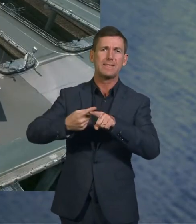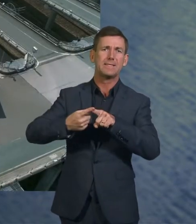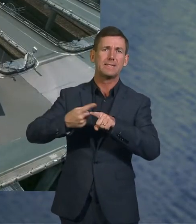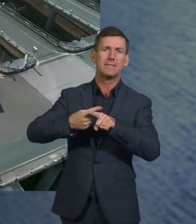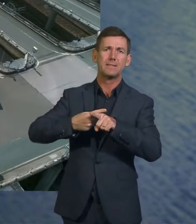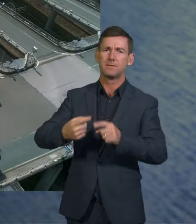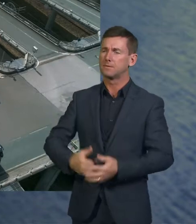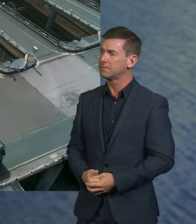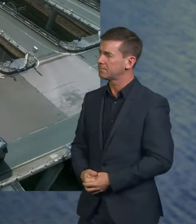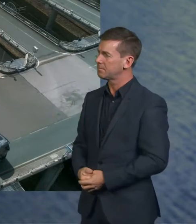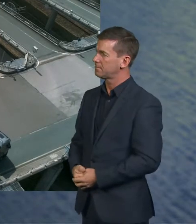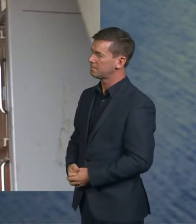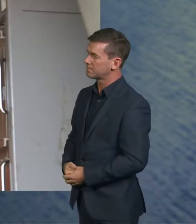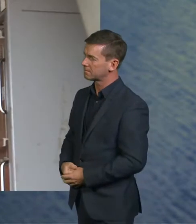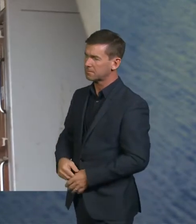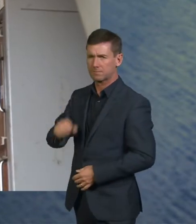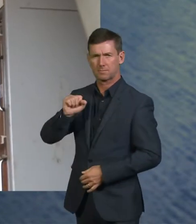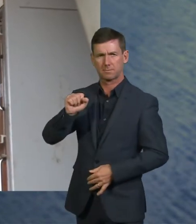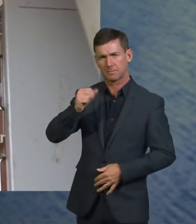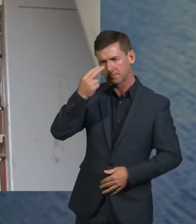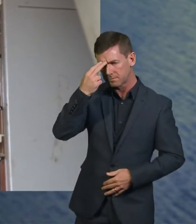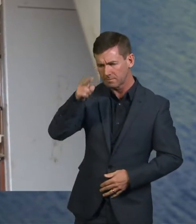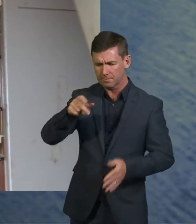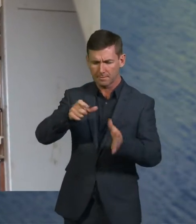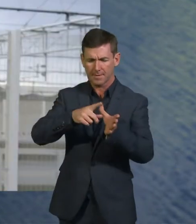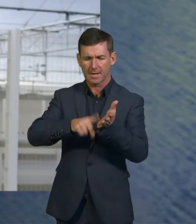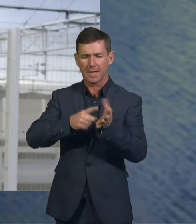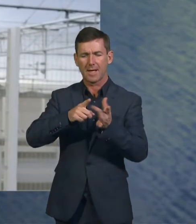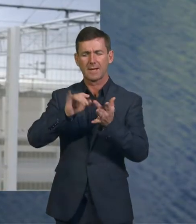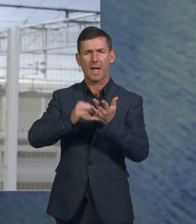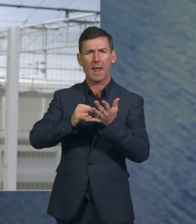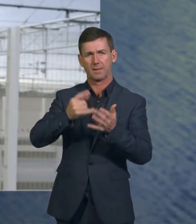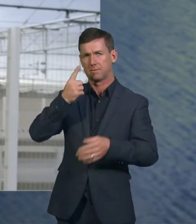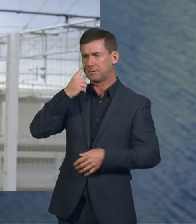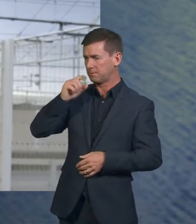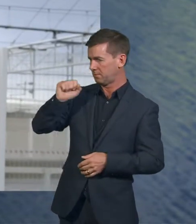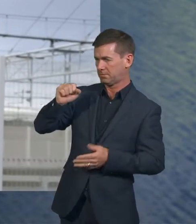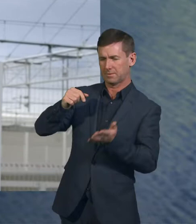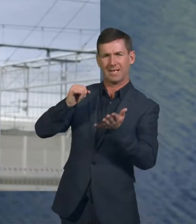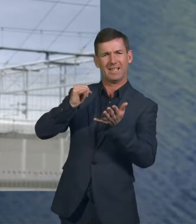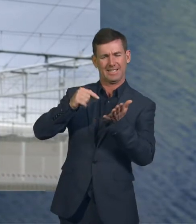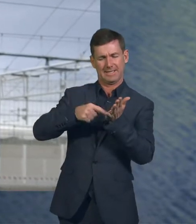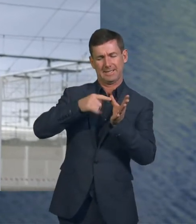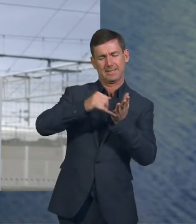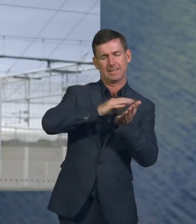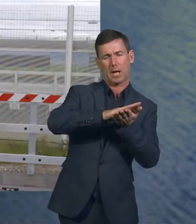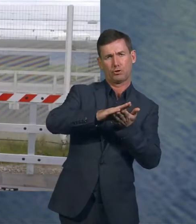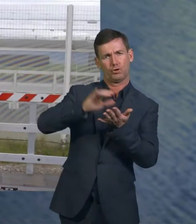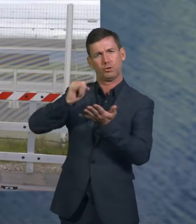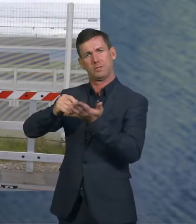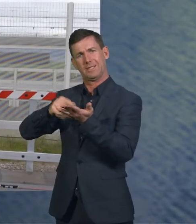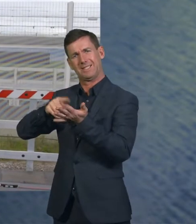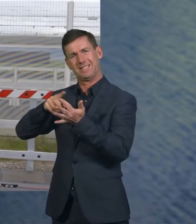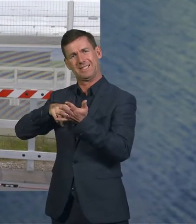Down on the Calais platforms, Tash Speed and Steve Clark are preparing for their next freight shuttle mission.